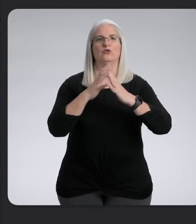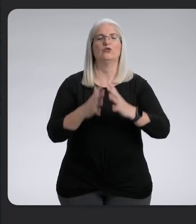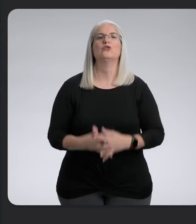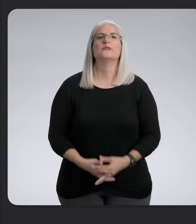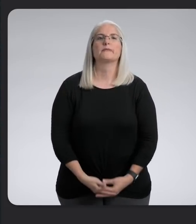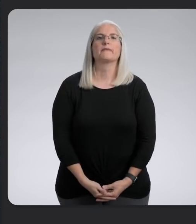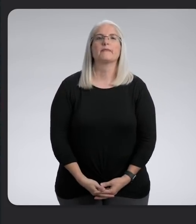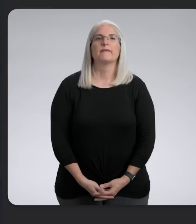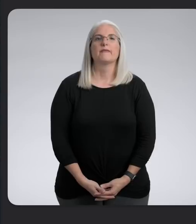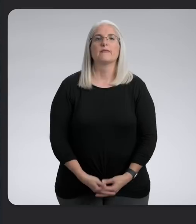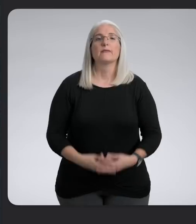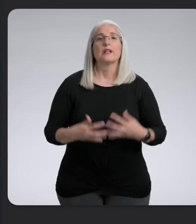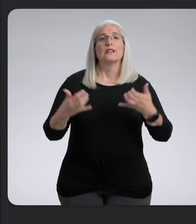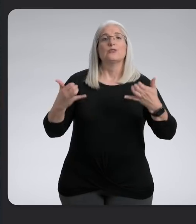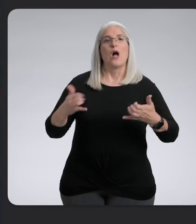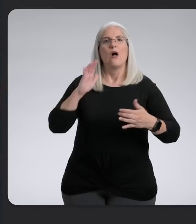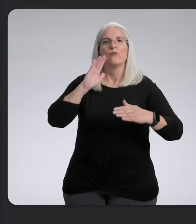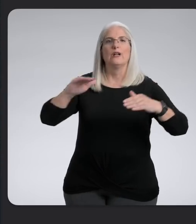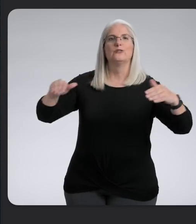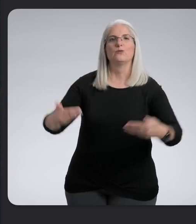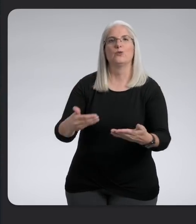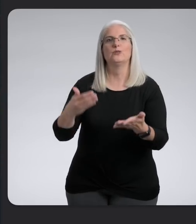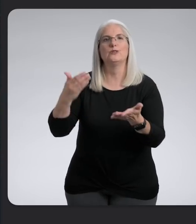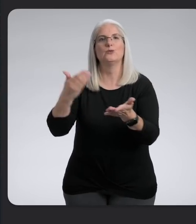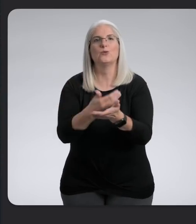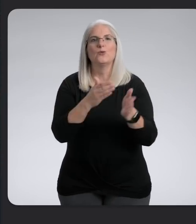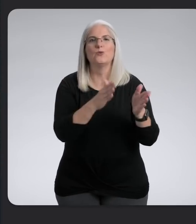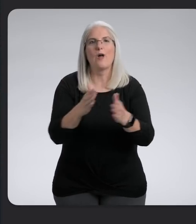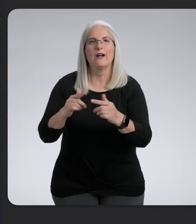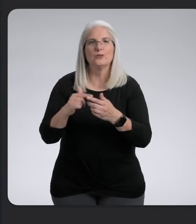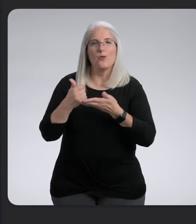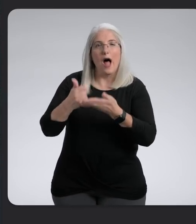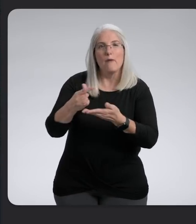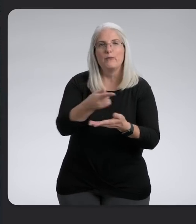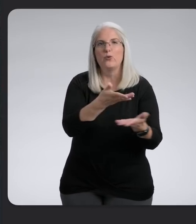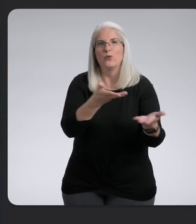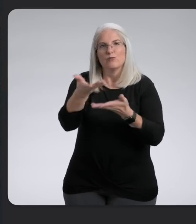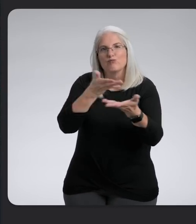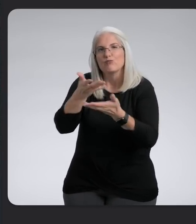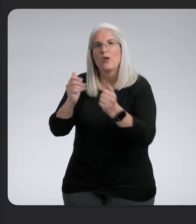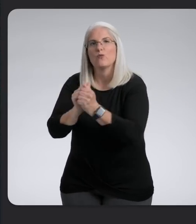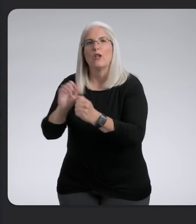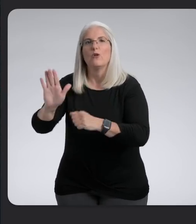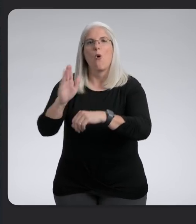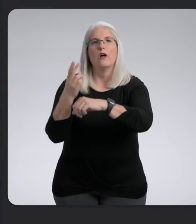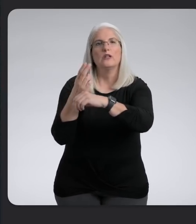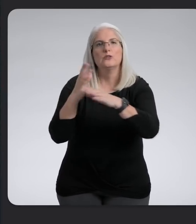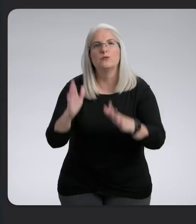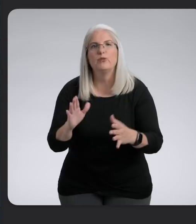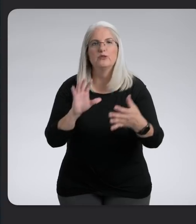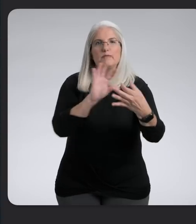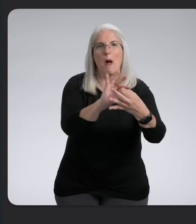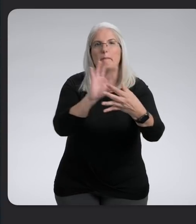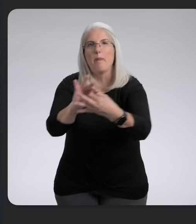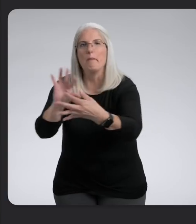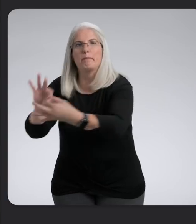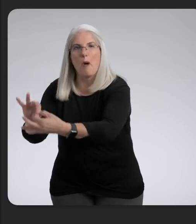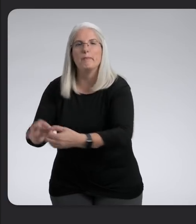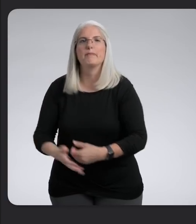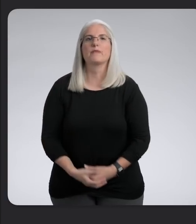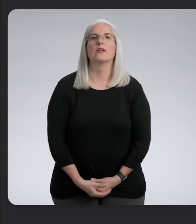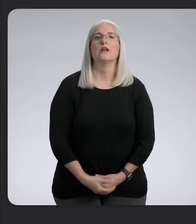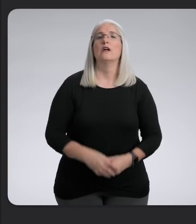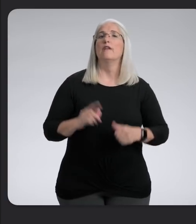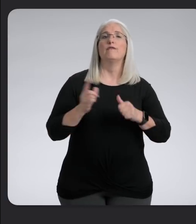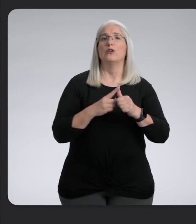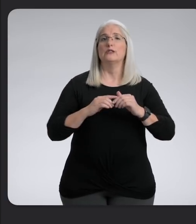some incredible new ways to help developers like you reach even more users, starting with the app product page.